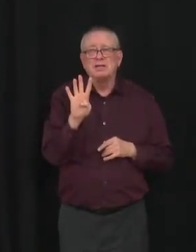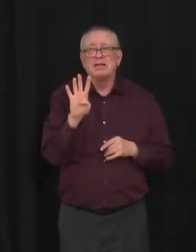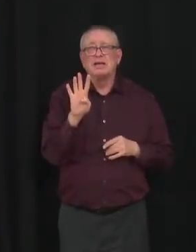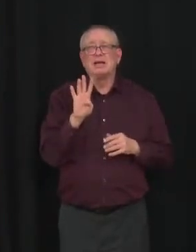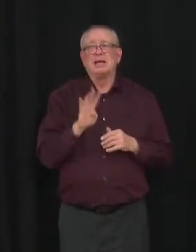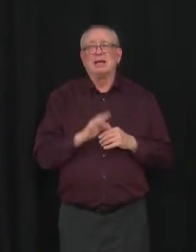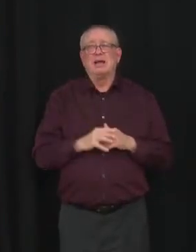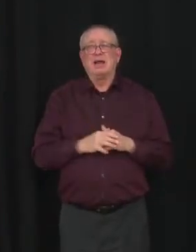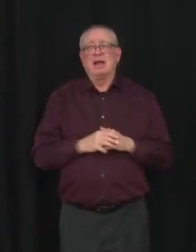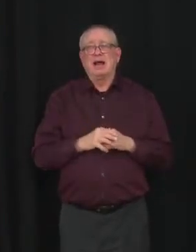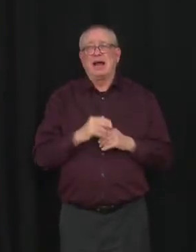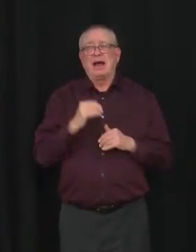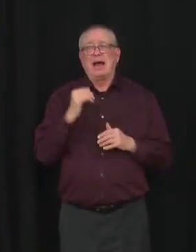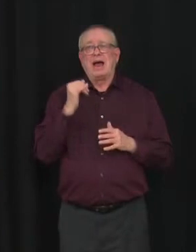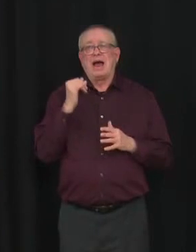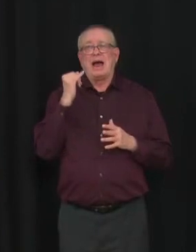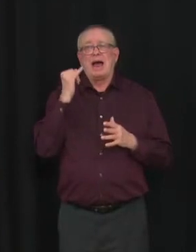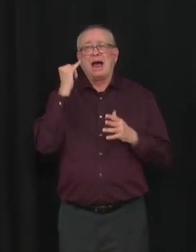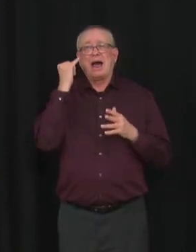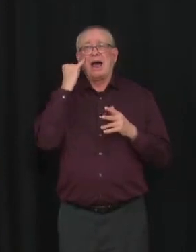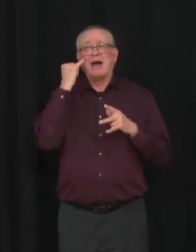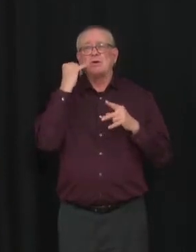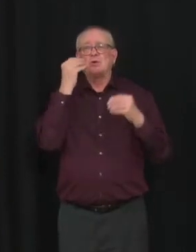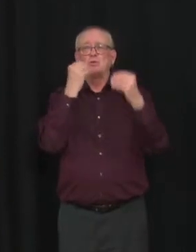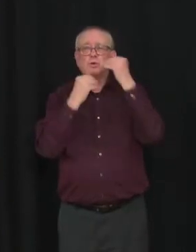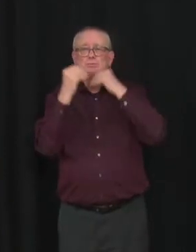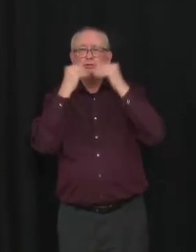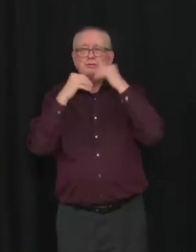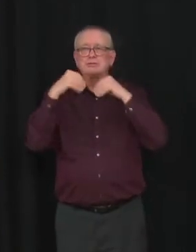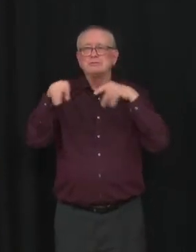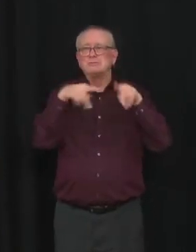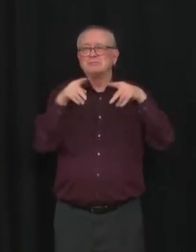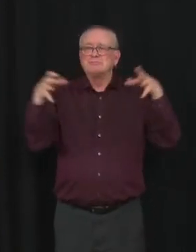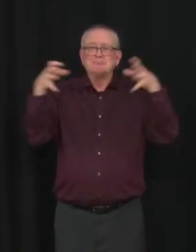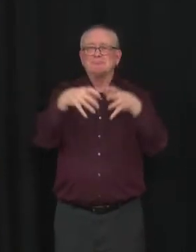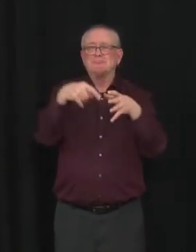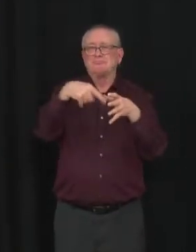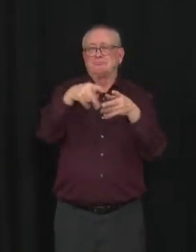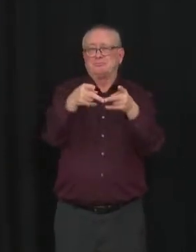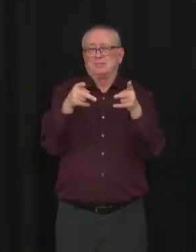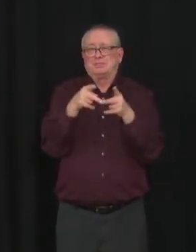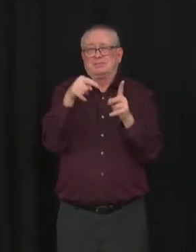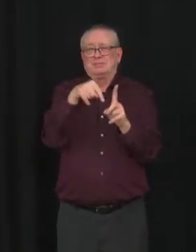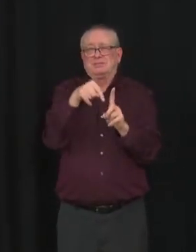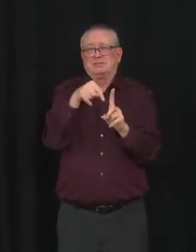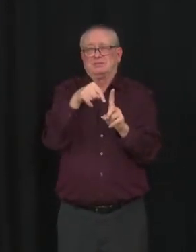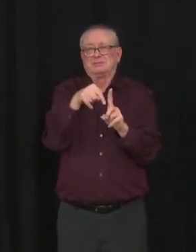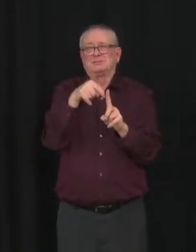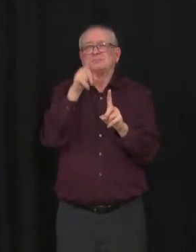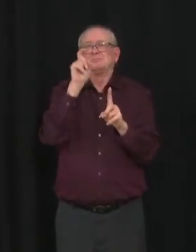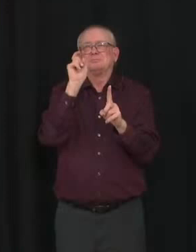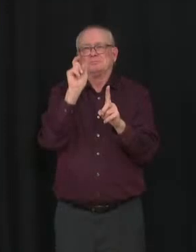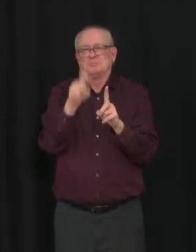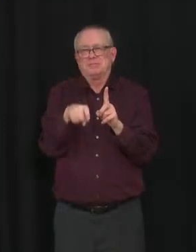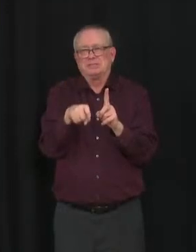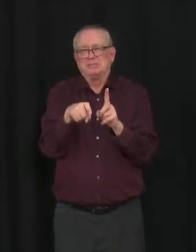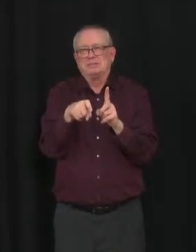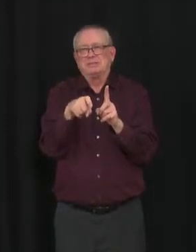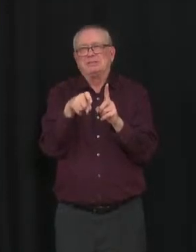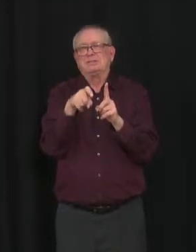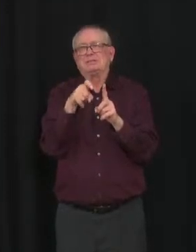licensed venue that's participating in the REP, we're asking now that we're requiring that the bar be closed at 11